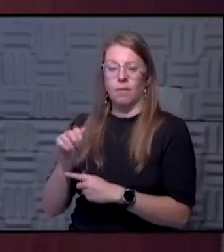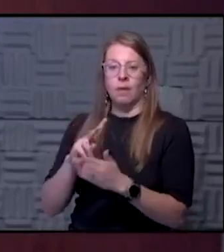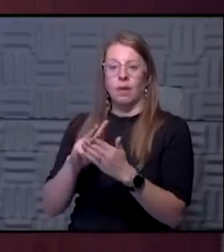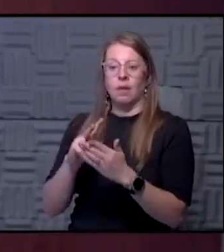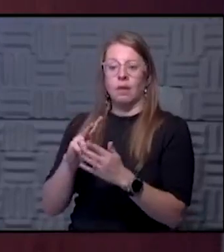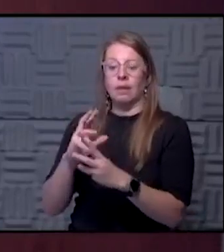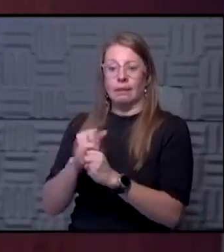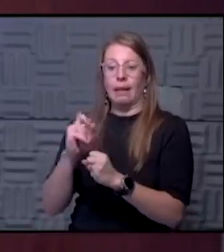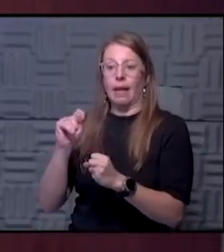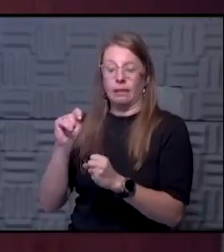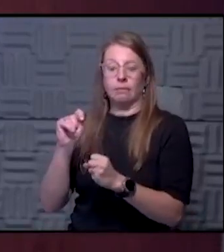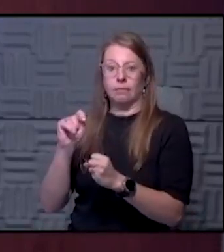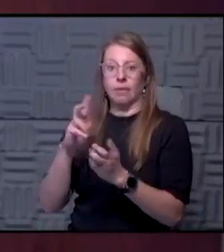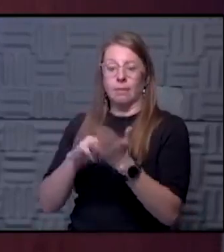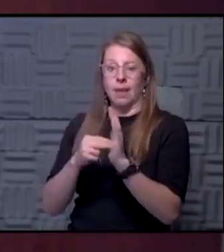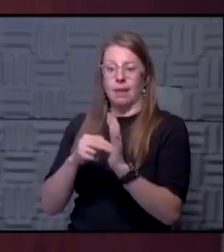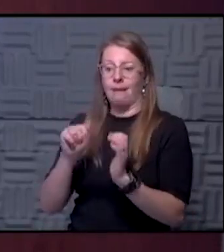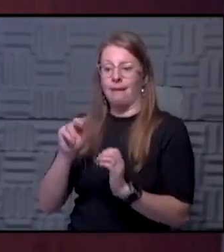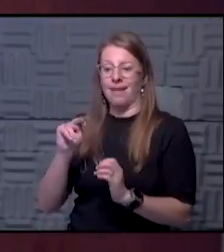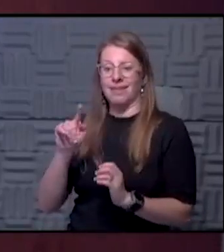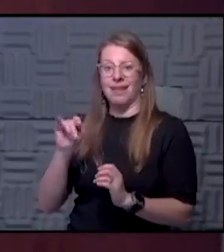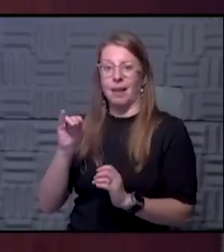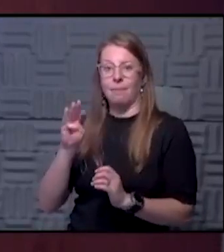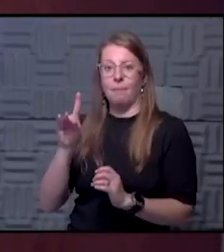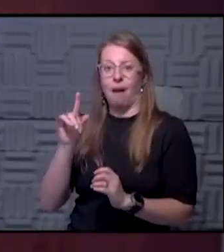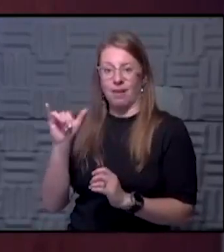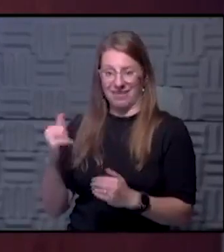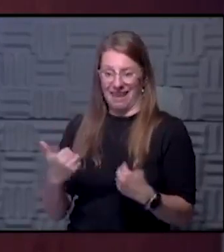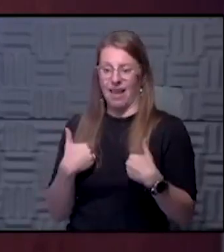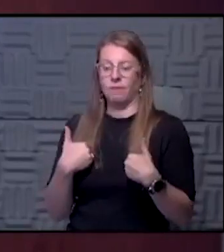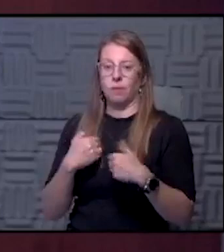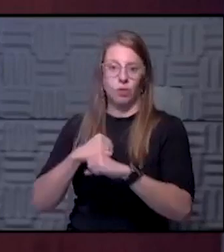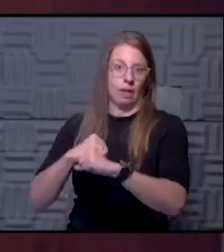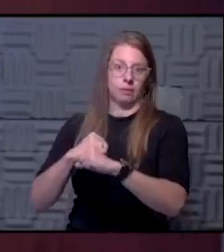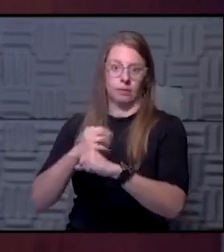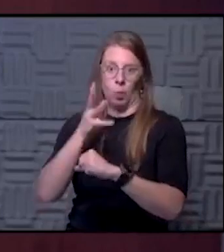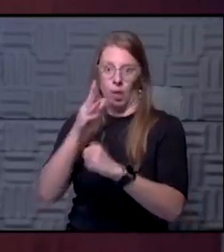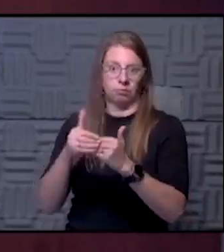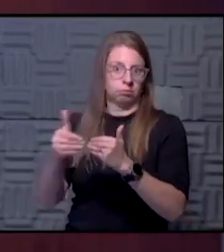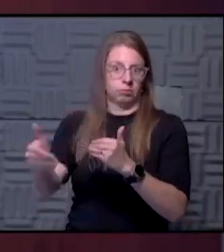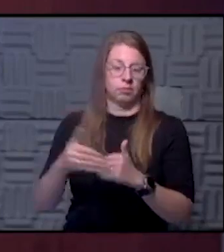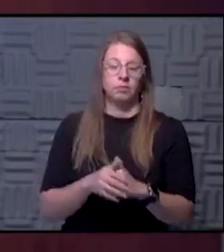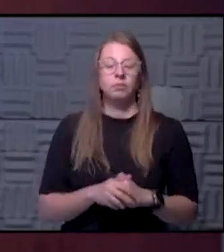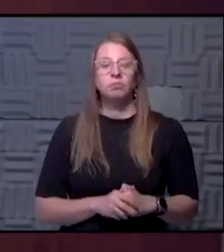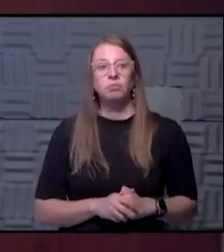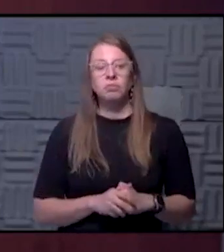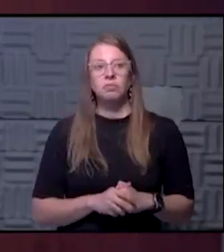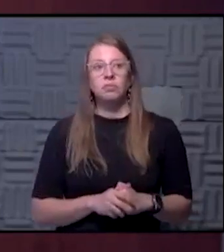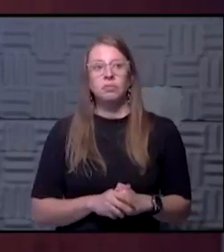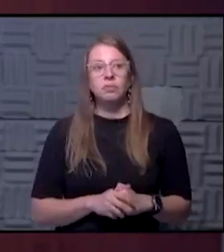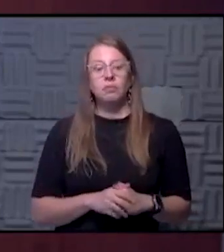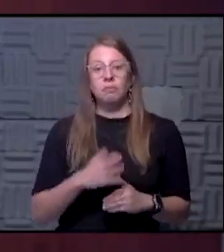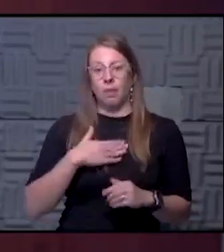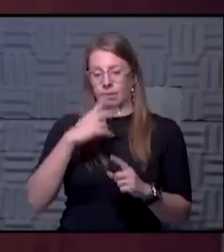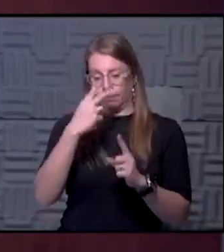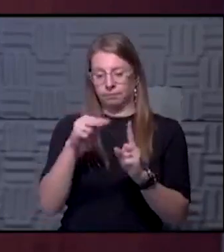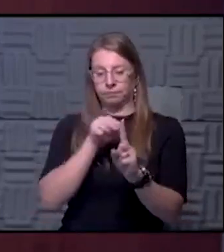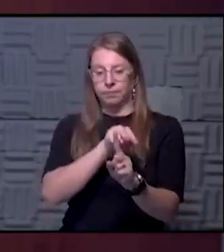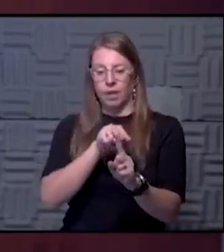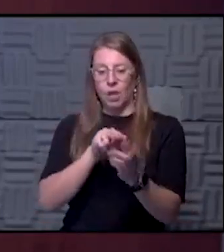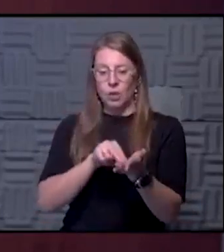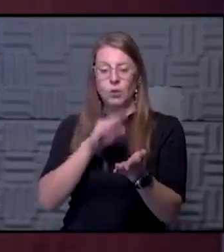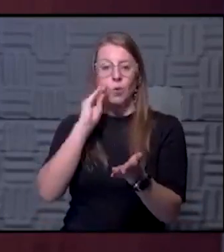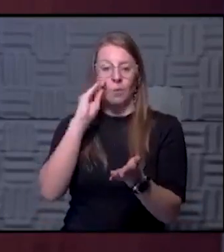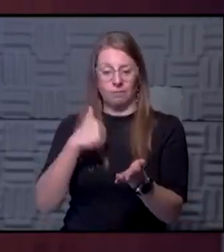you have the antibodies to protect you. So I can think about if if I'm a physician at a nursing home and I